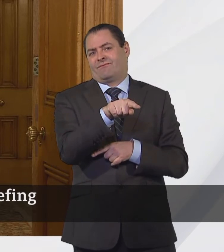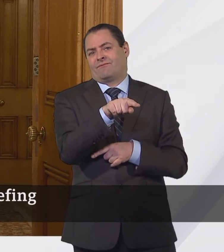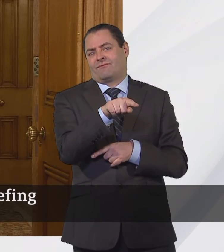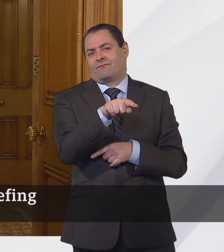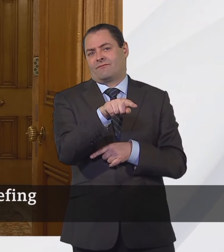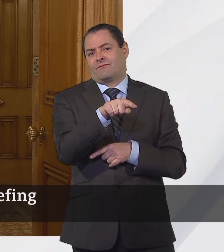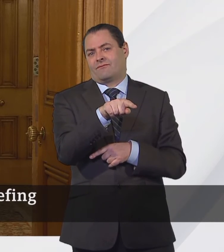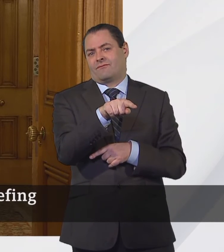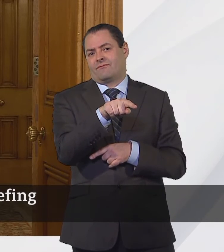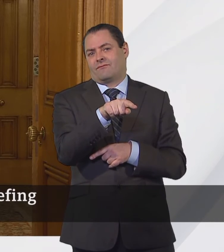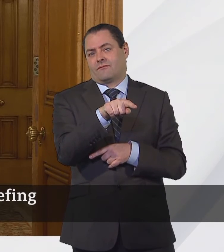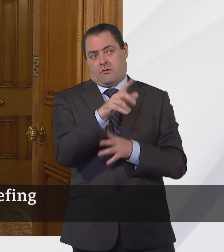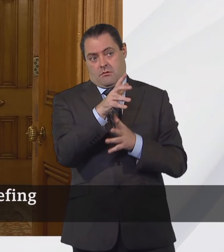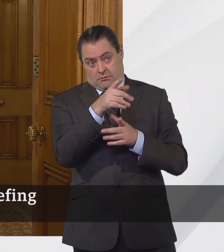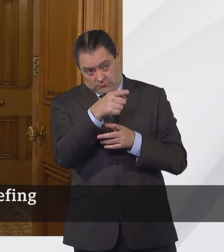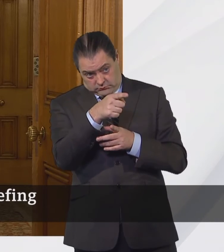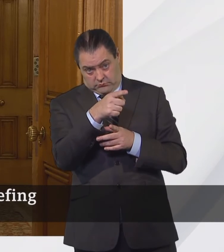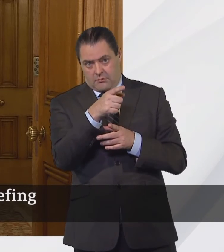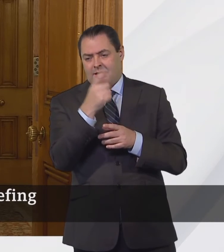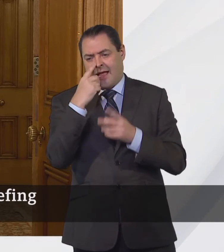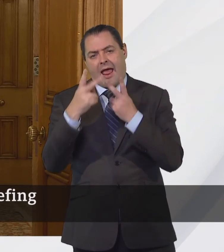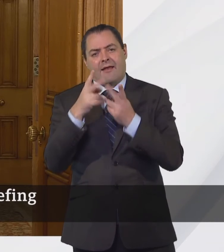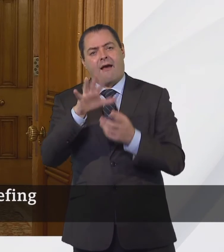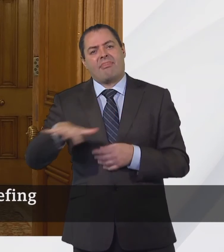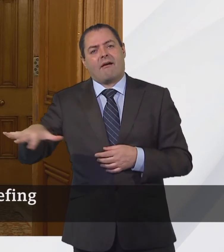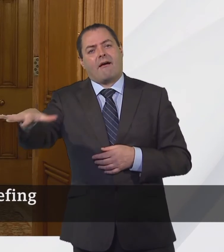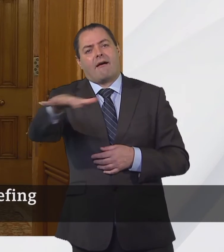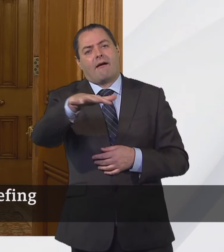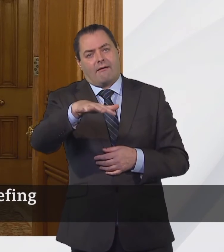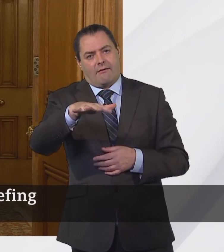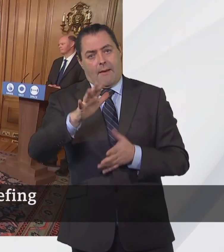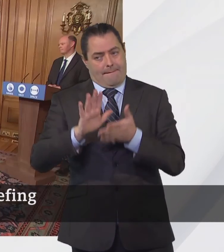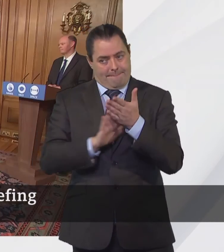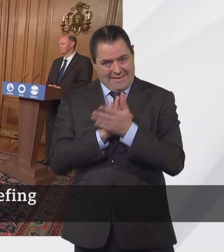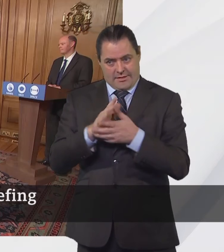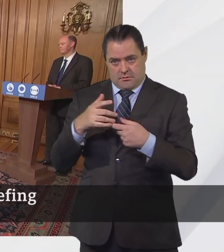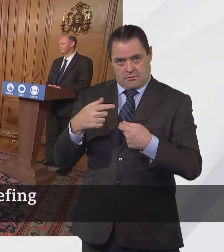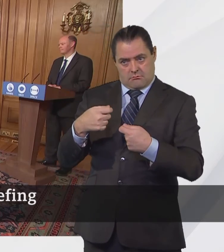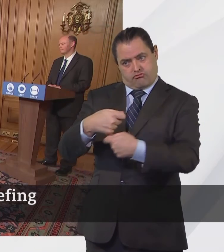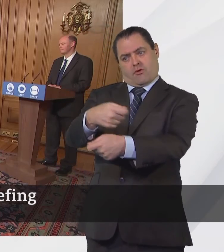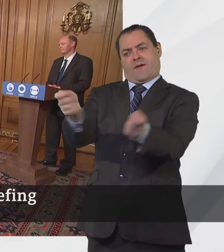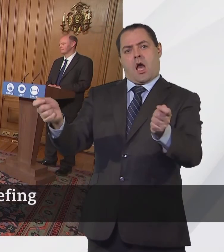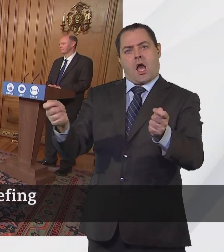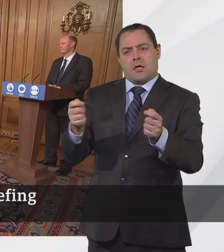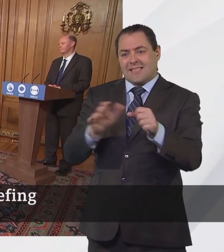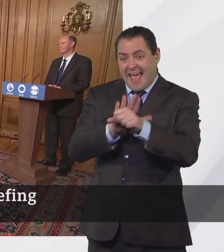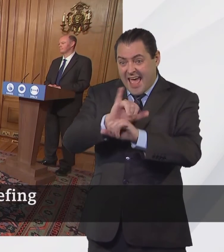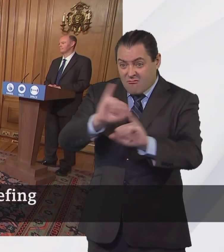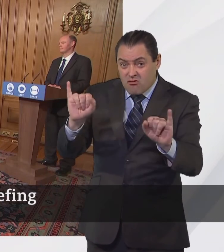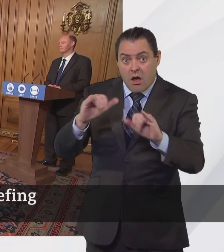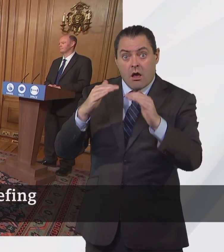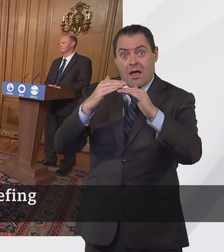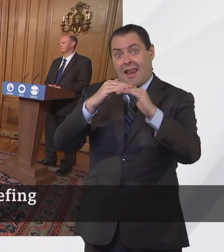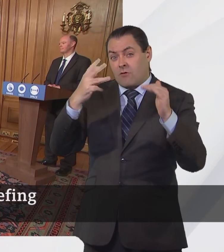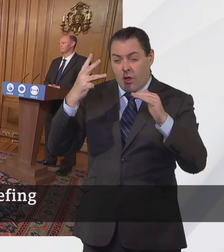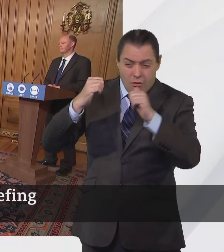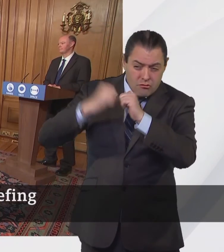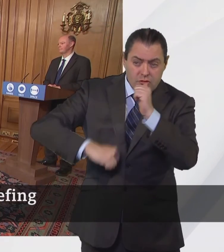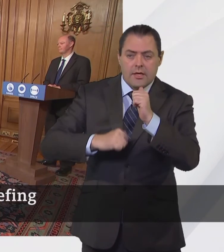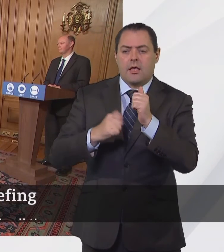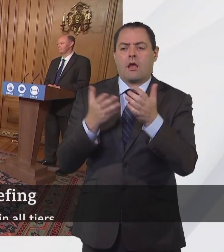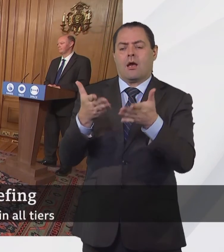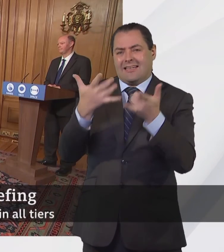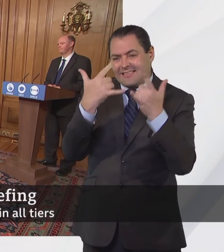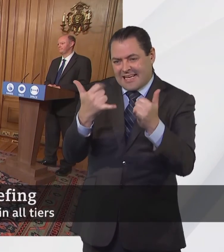available throughout the worst affected areas for communities to take up. And that's, again, like the vaccine, that's something